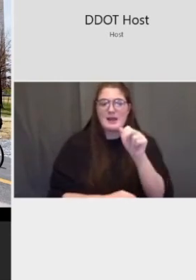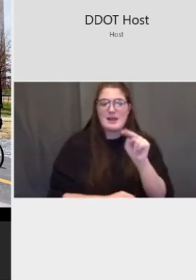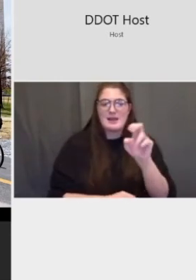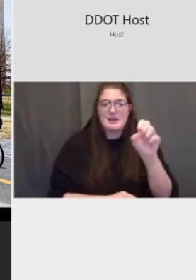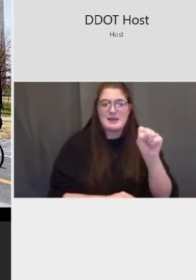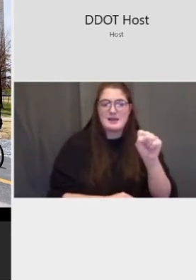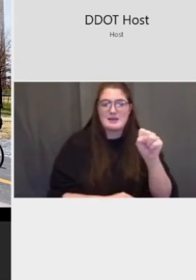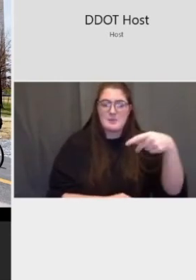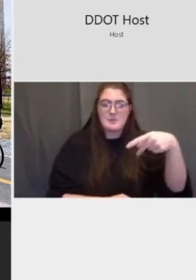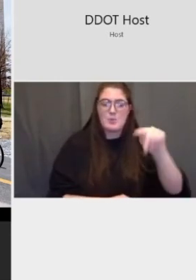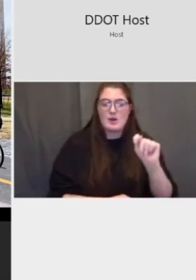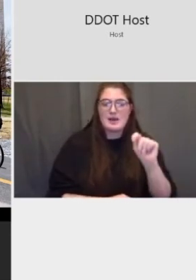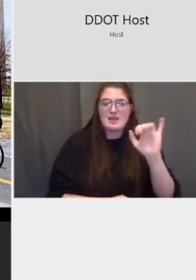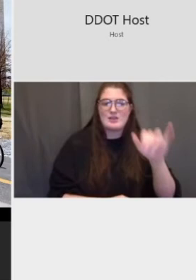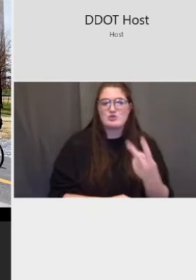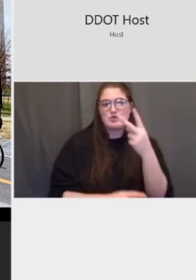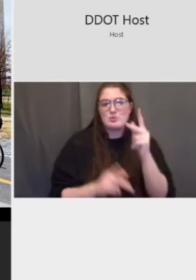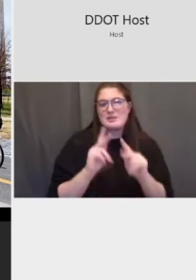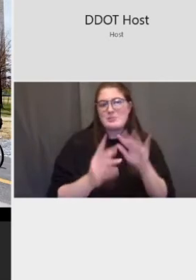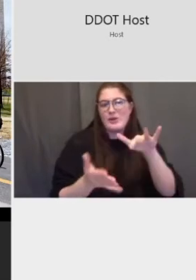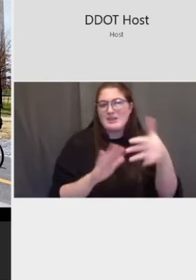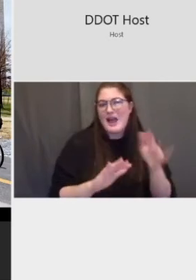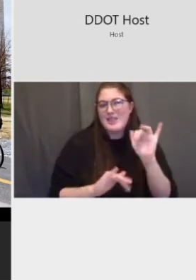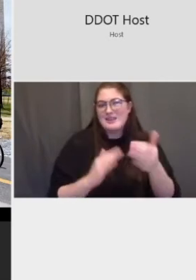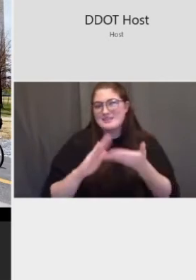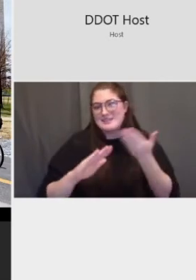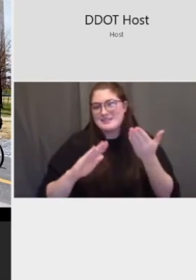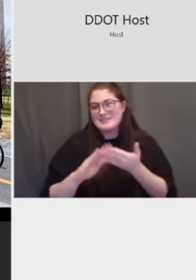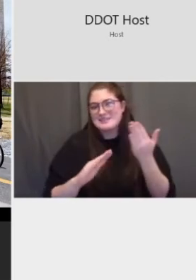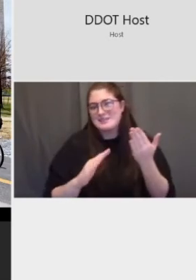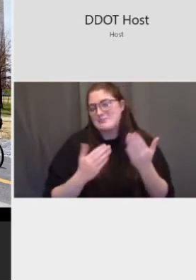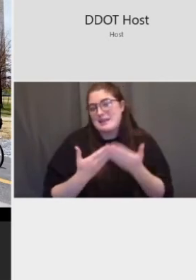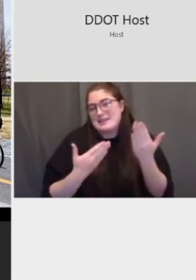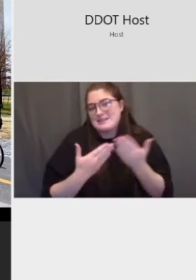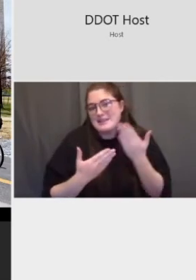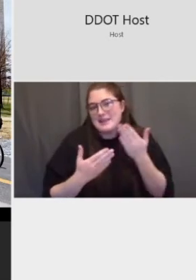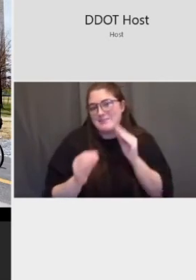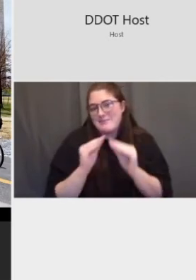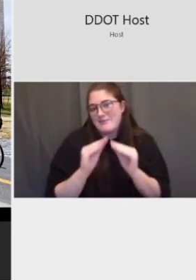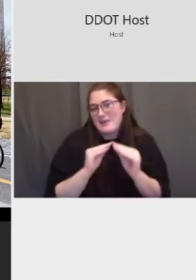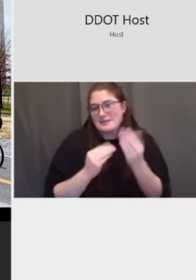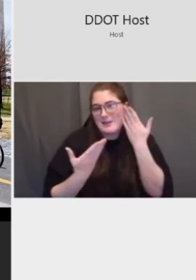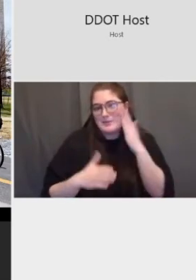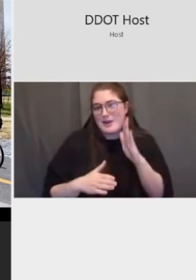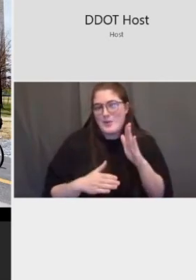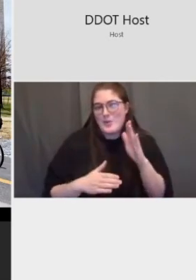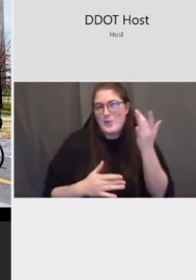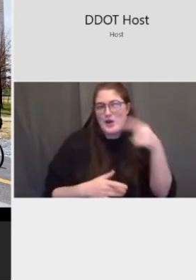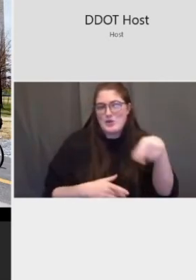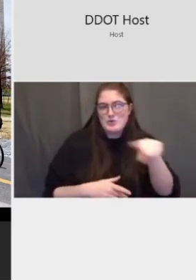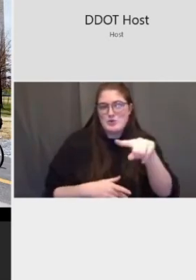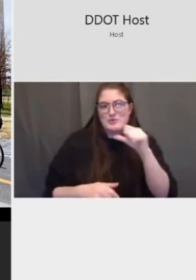a very easy fix. And I'm not sure why NPS isn't doing anything about it.